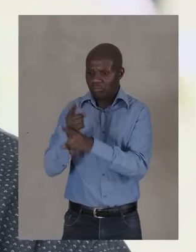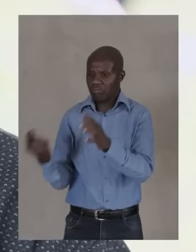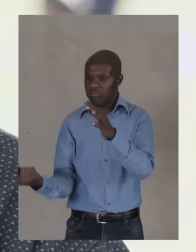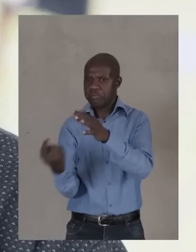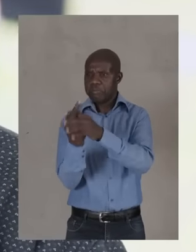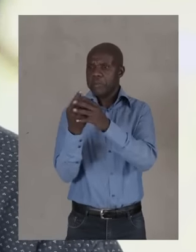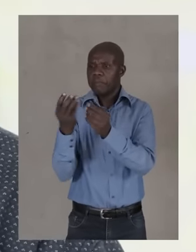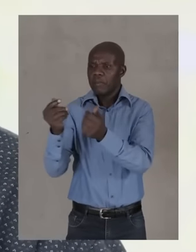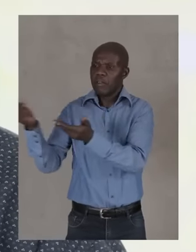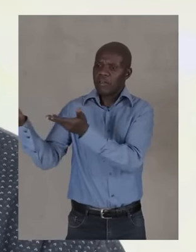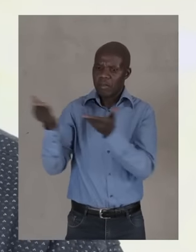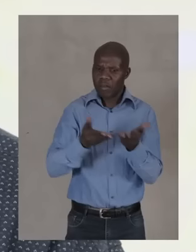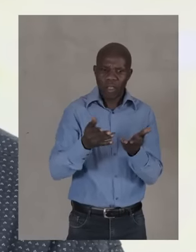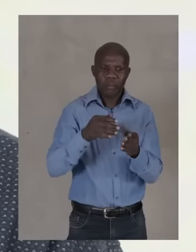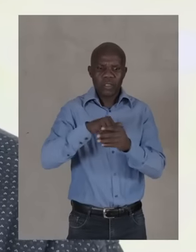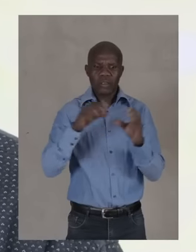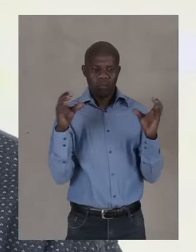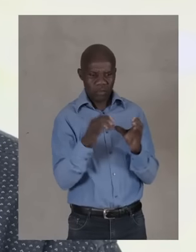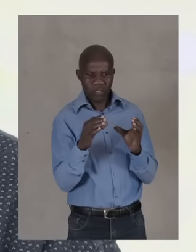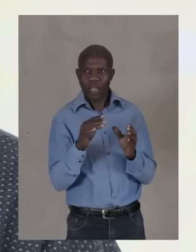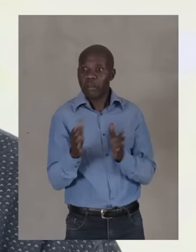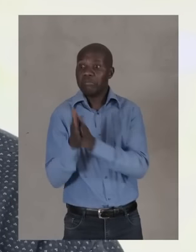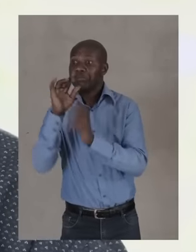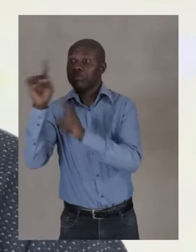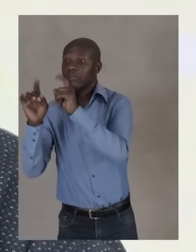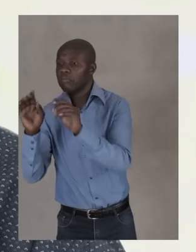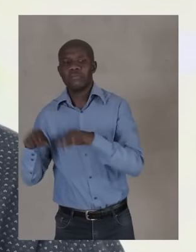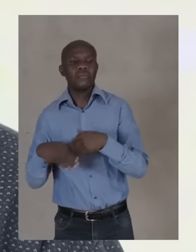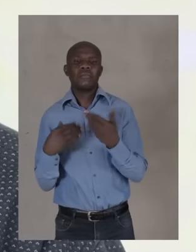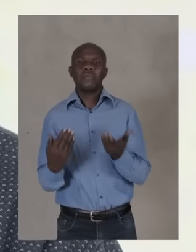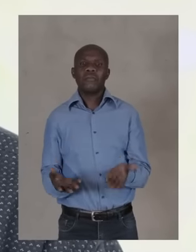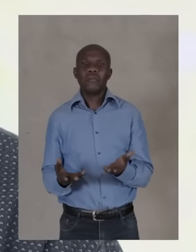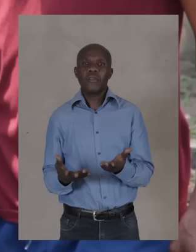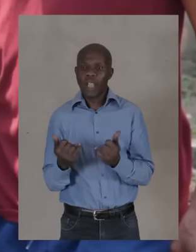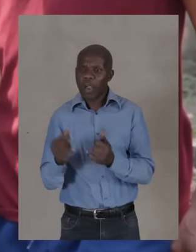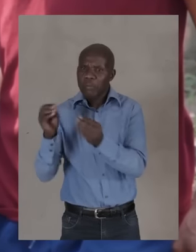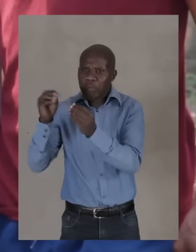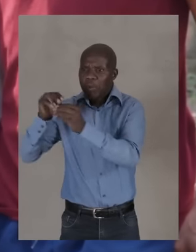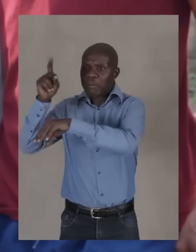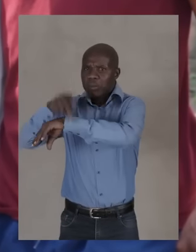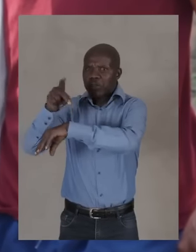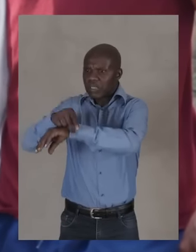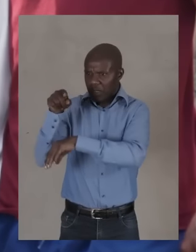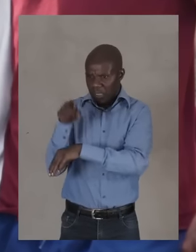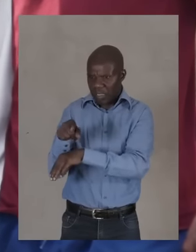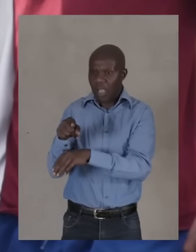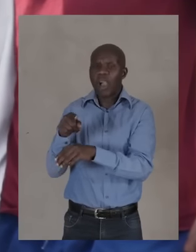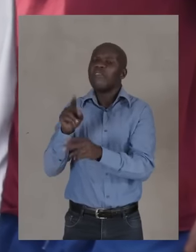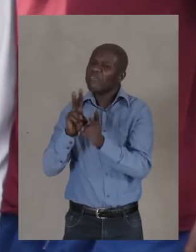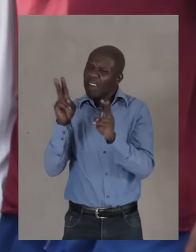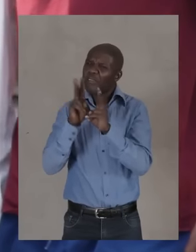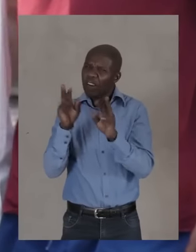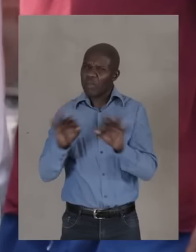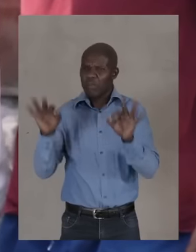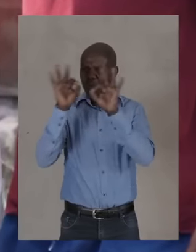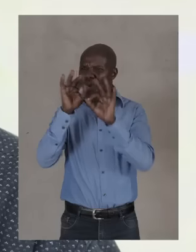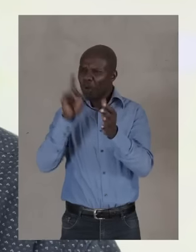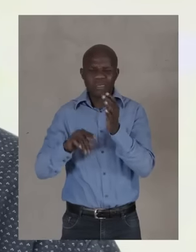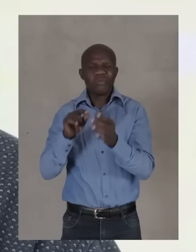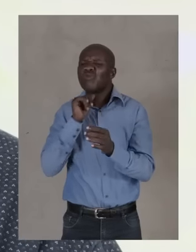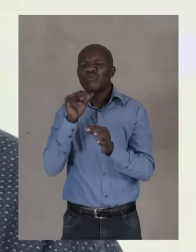just saw a project coming within our community, not knowing, not even asking for it. So most of the projects that were coming were very